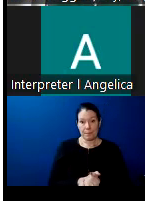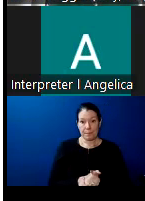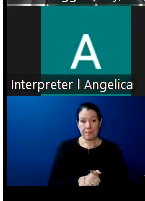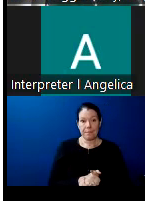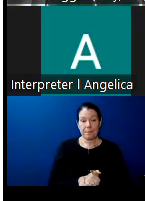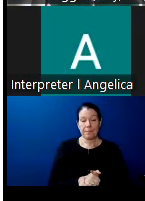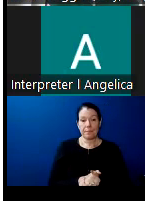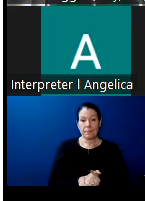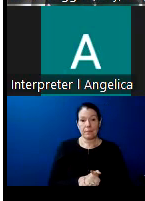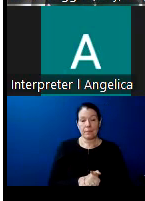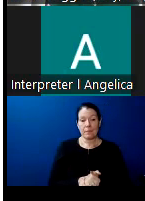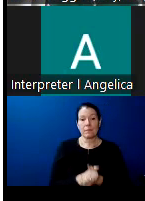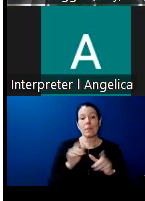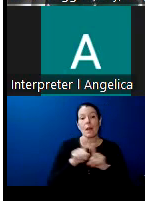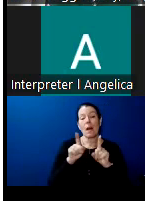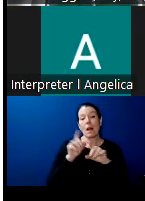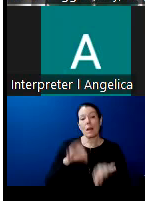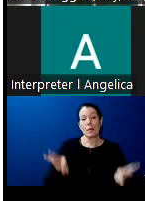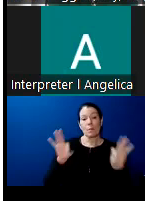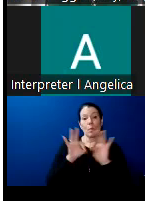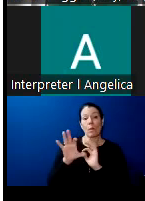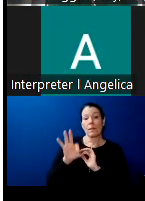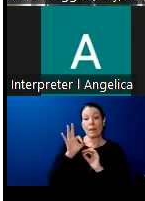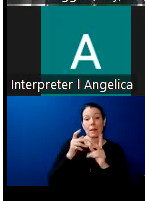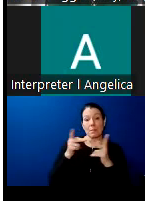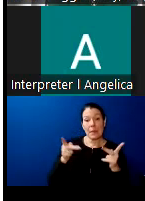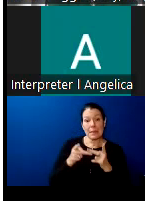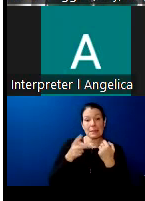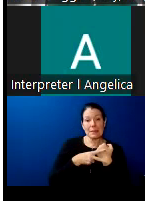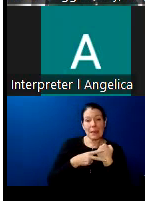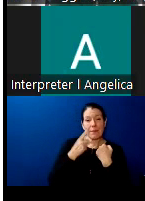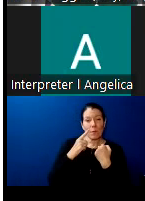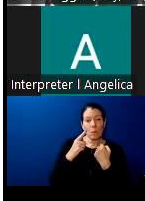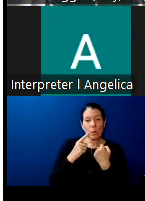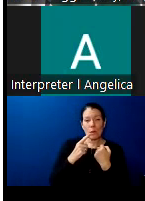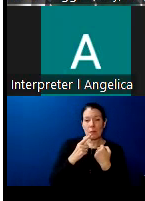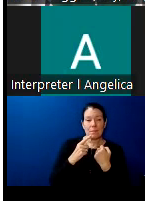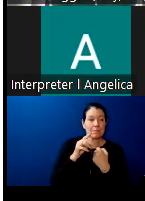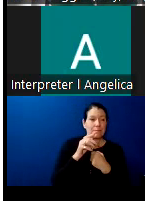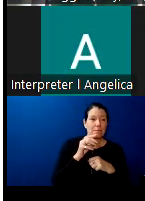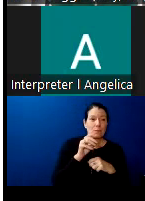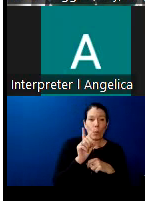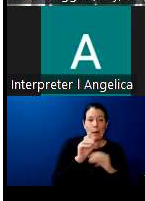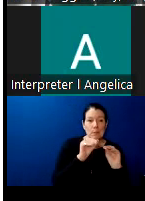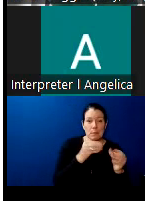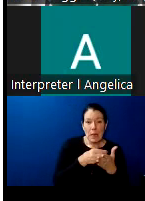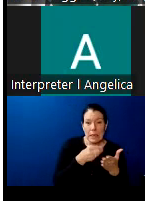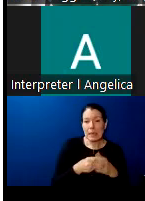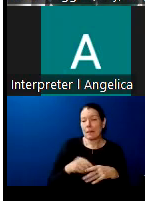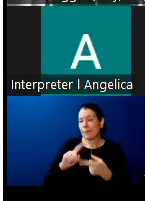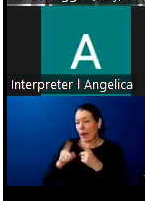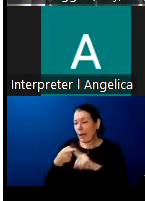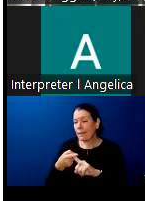then also here, it's important to find a safe place to store savings, whether that's a bank, a friend, a family